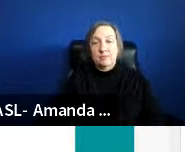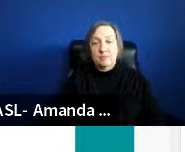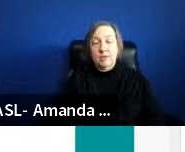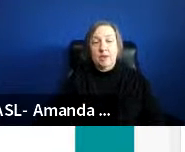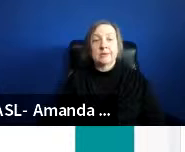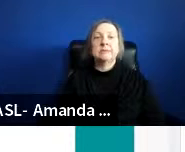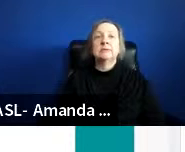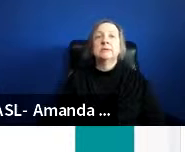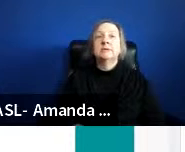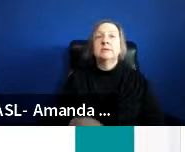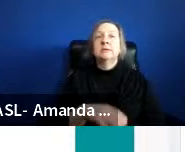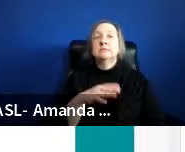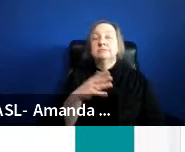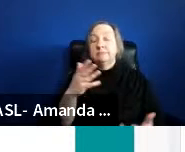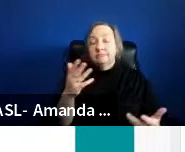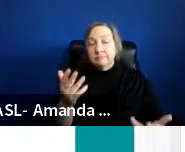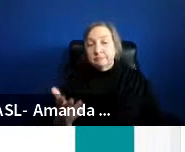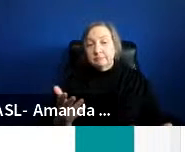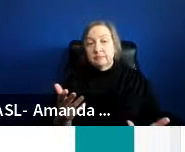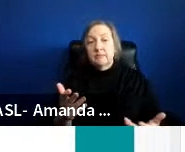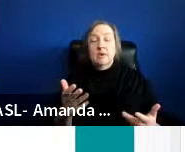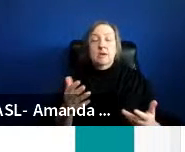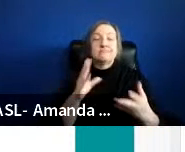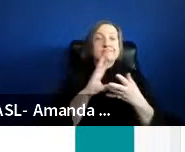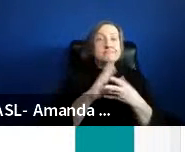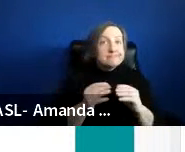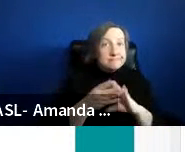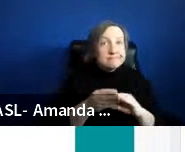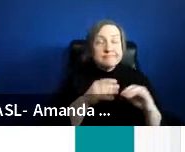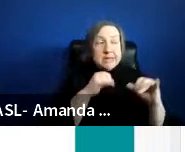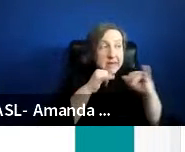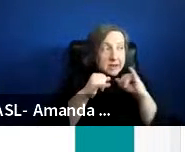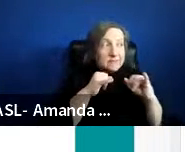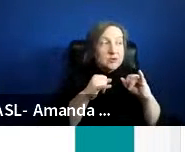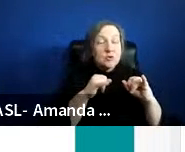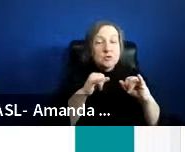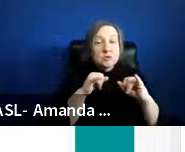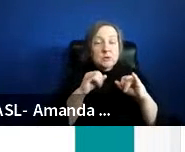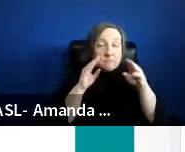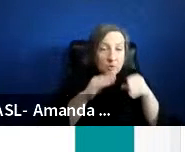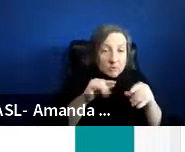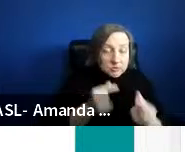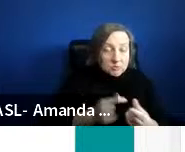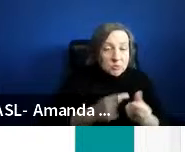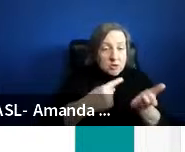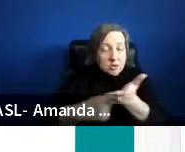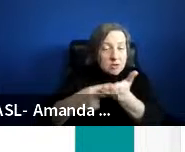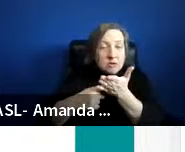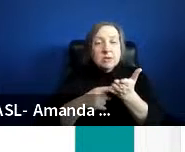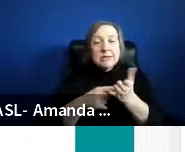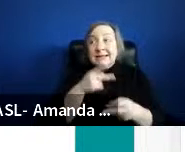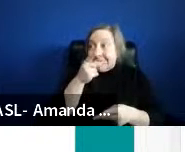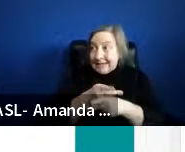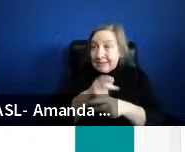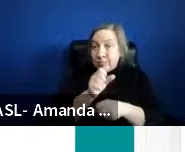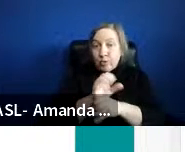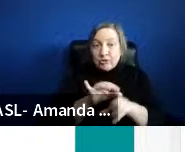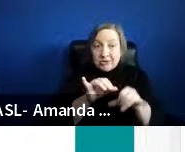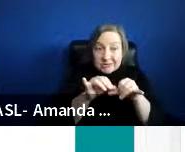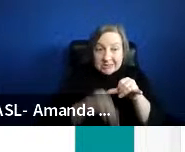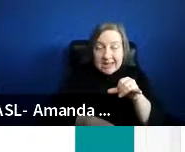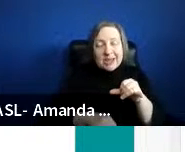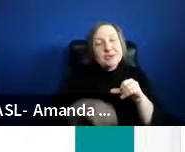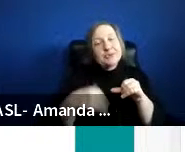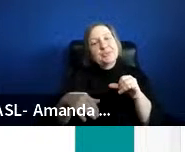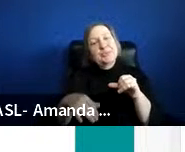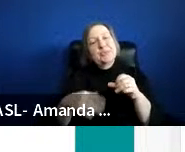On the qualitative side, with our extensive focus groups and interviews, we found that retention of diverse workers is adversely affected